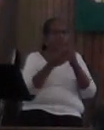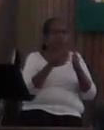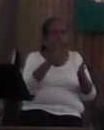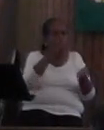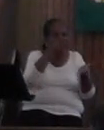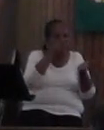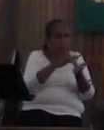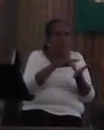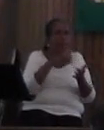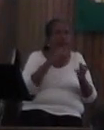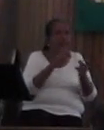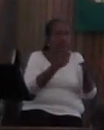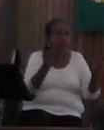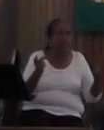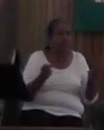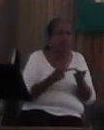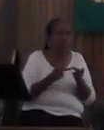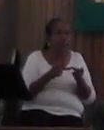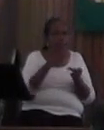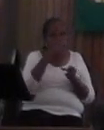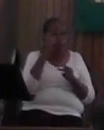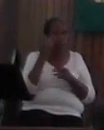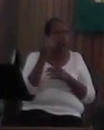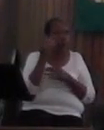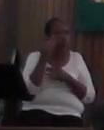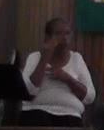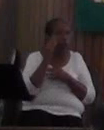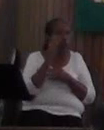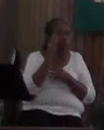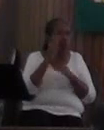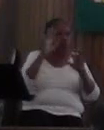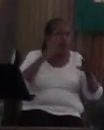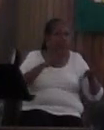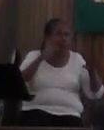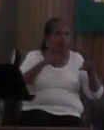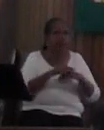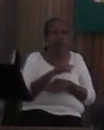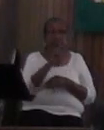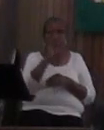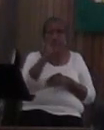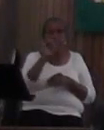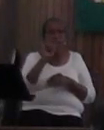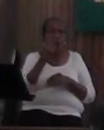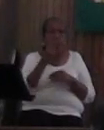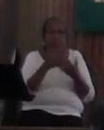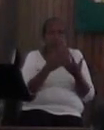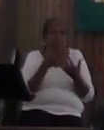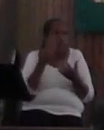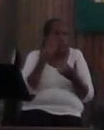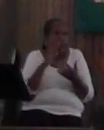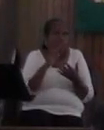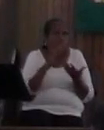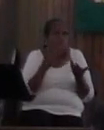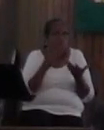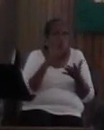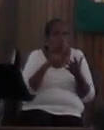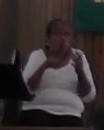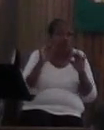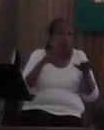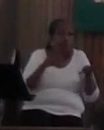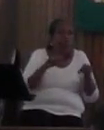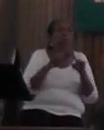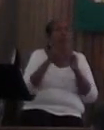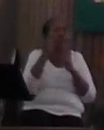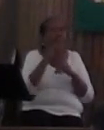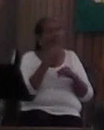the desert? Because it was going to rain. Noah didn't even know what rain was. But God said, build a